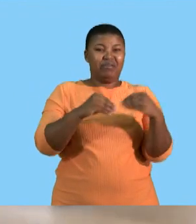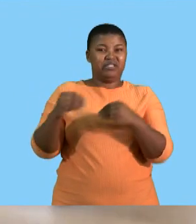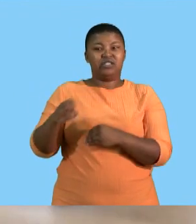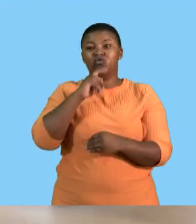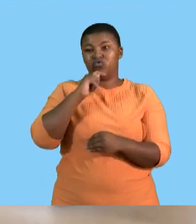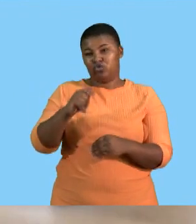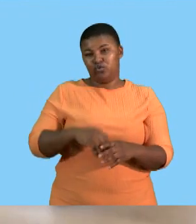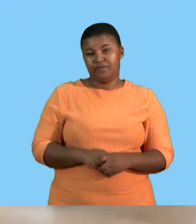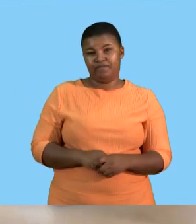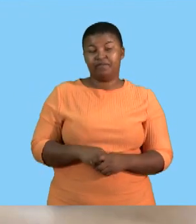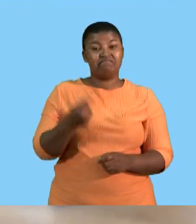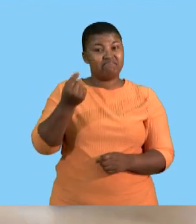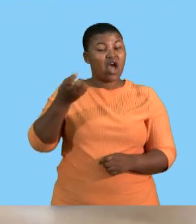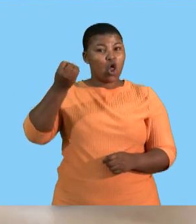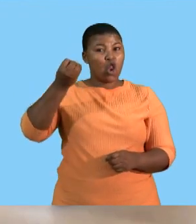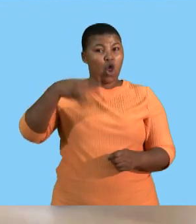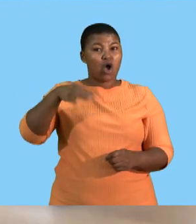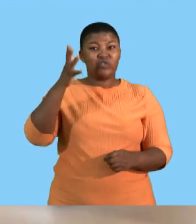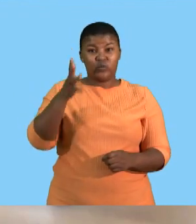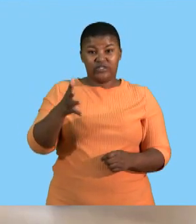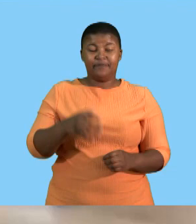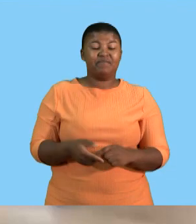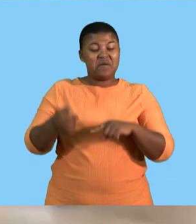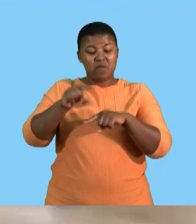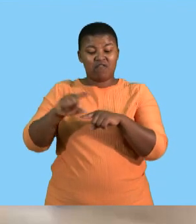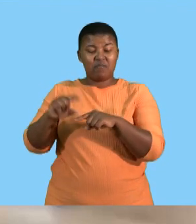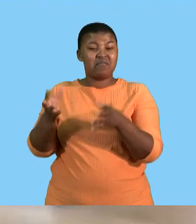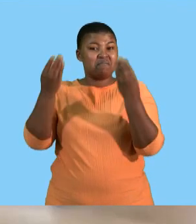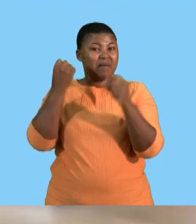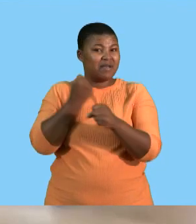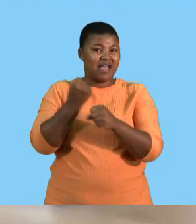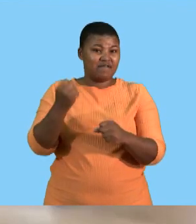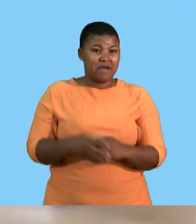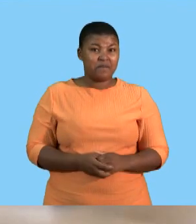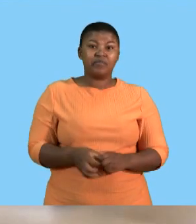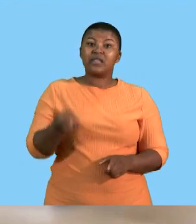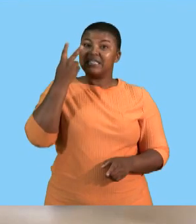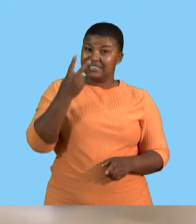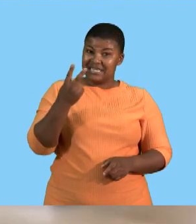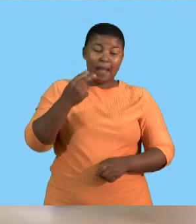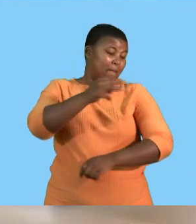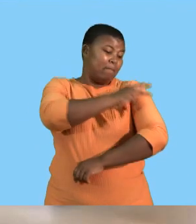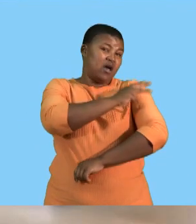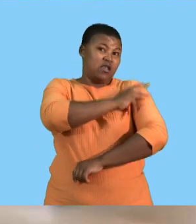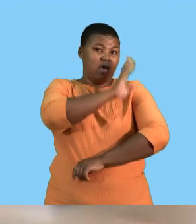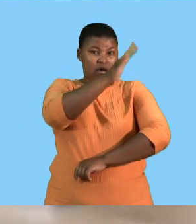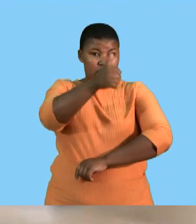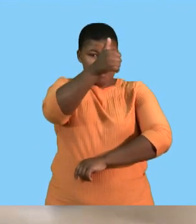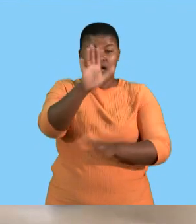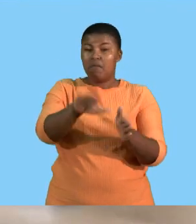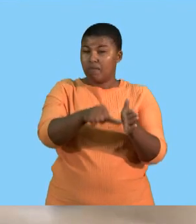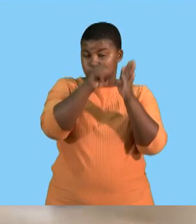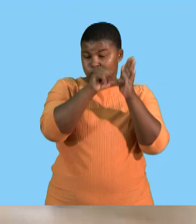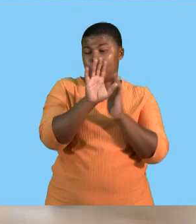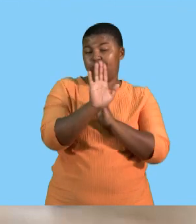means that we will lose money. And we will lose profits. So we can see that management is very important because